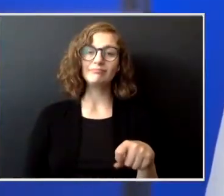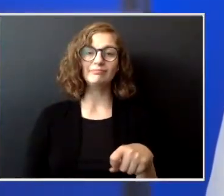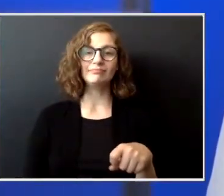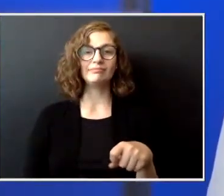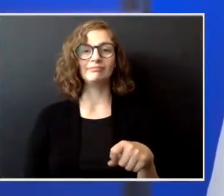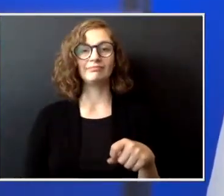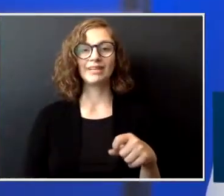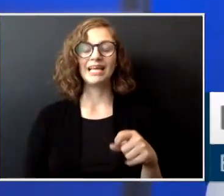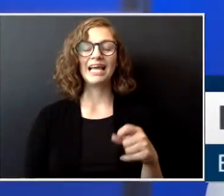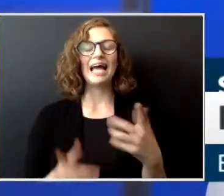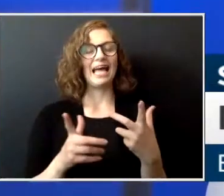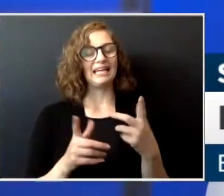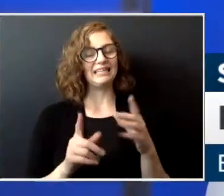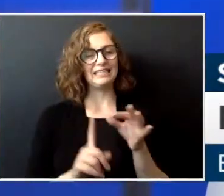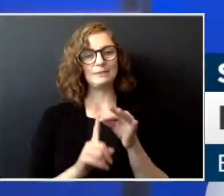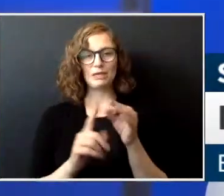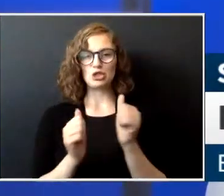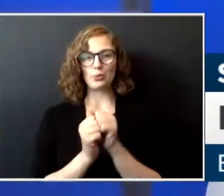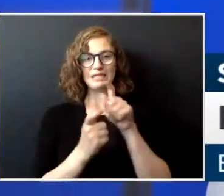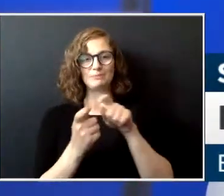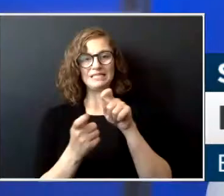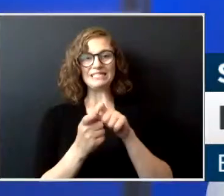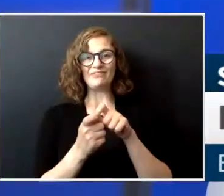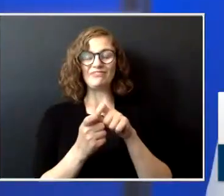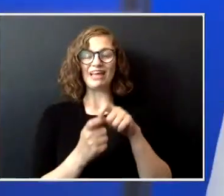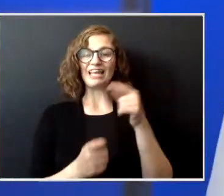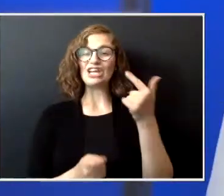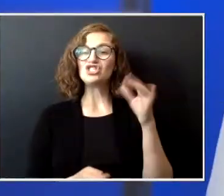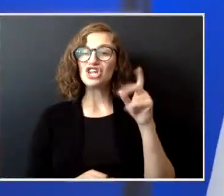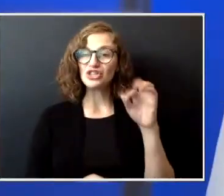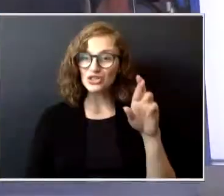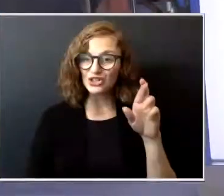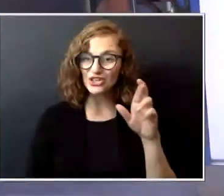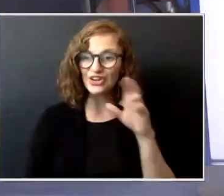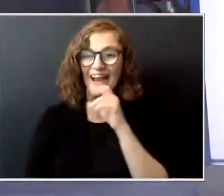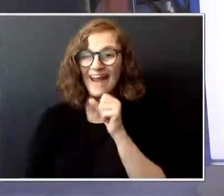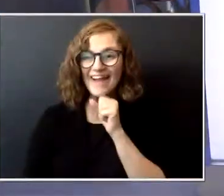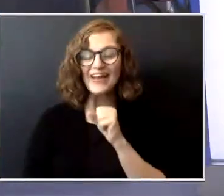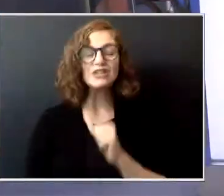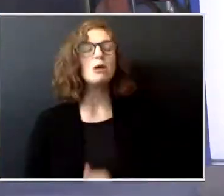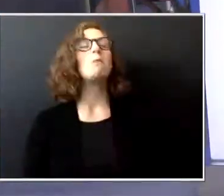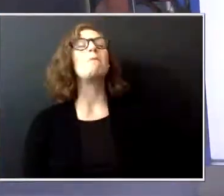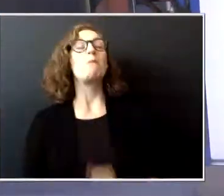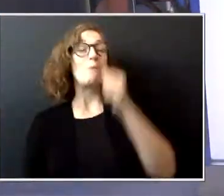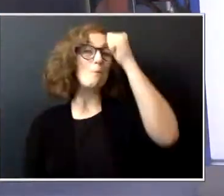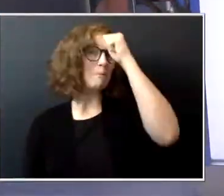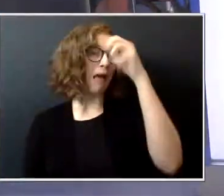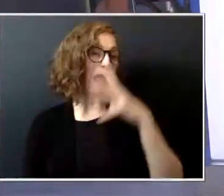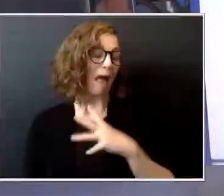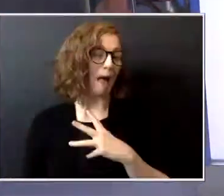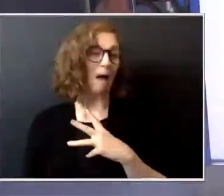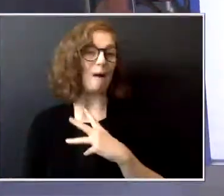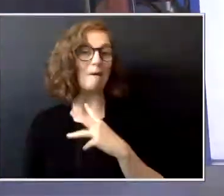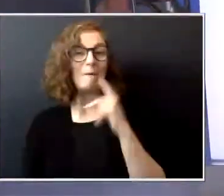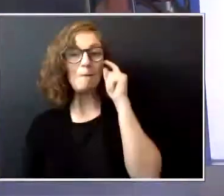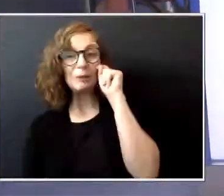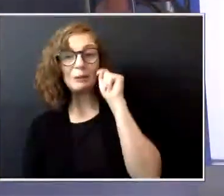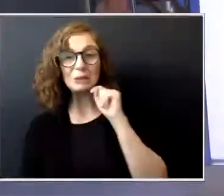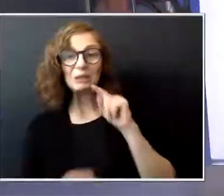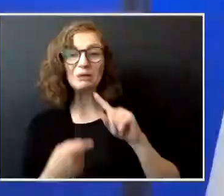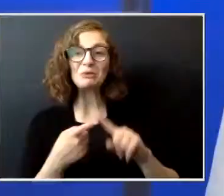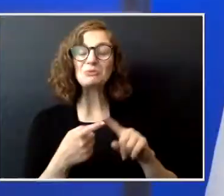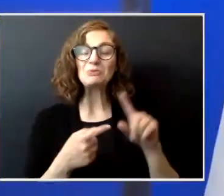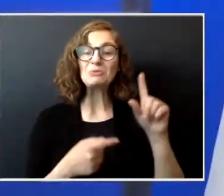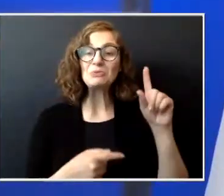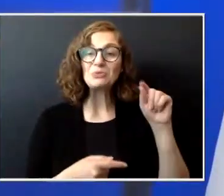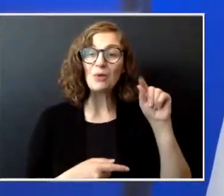age. Male, teenagers, and young 20 and maybe a little early 30s. Yes. And unfortunately, that is our